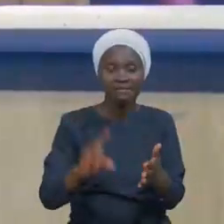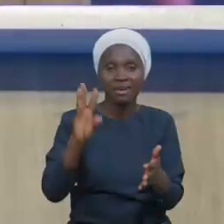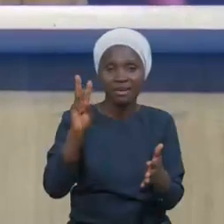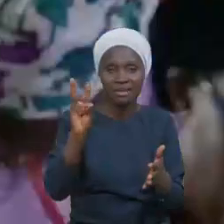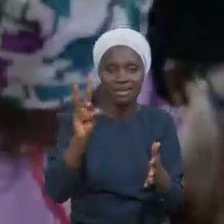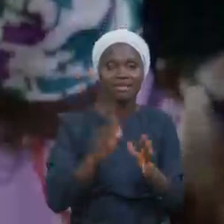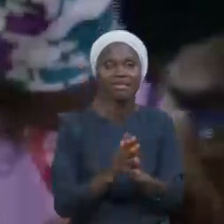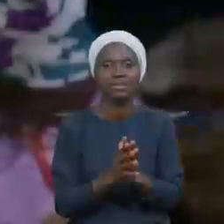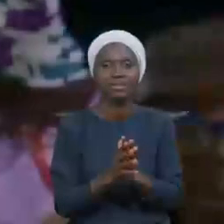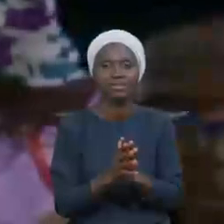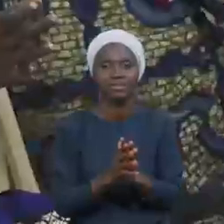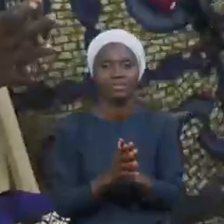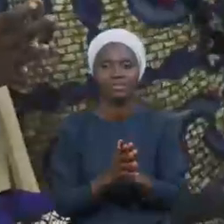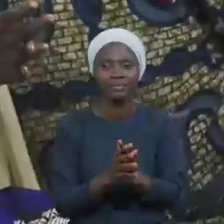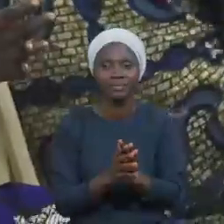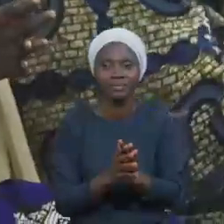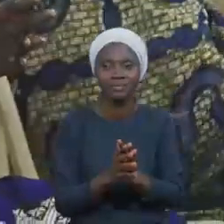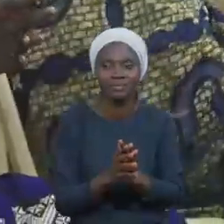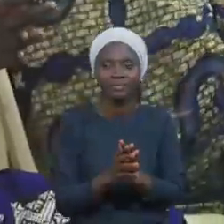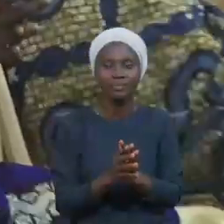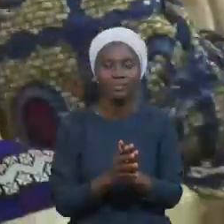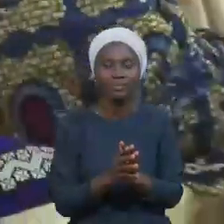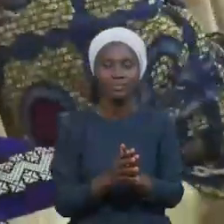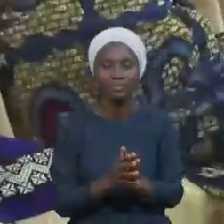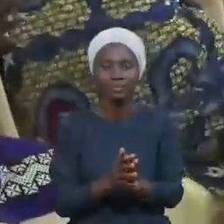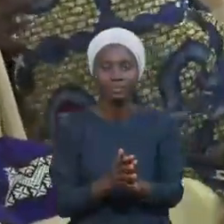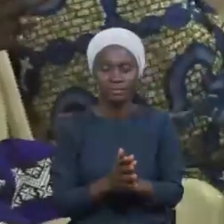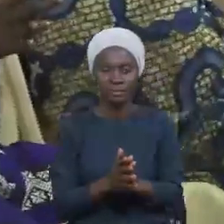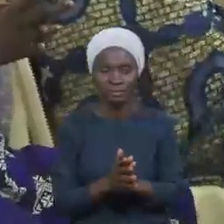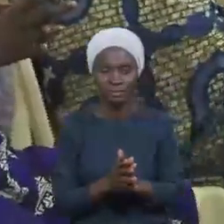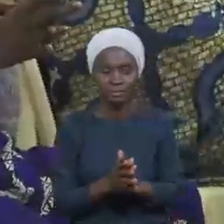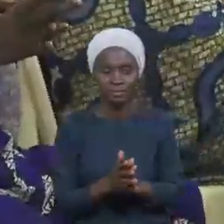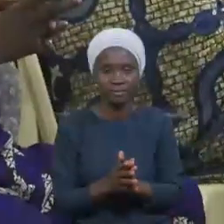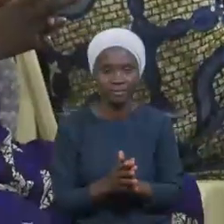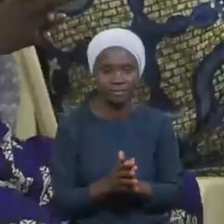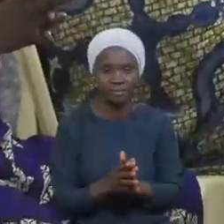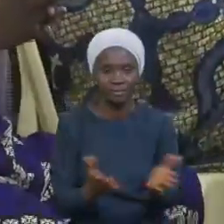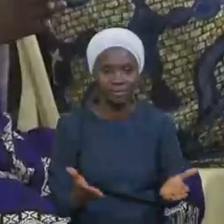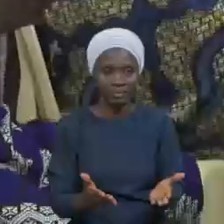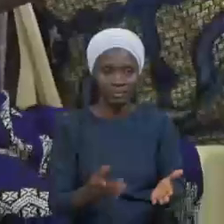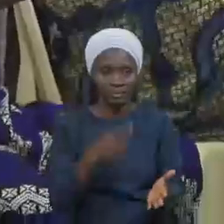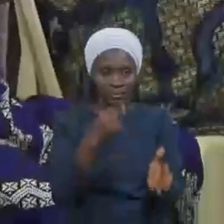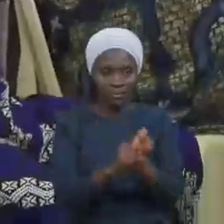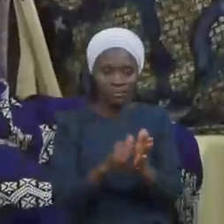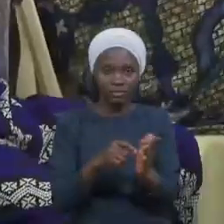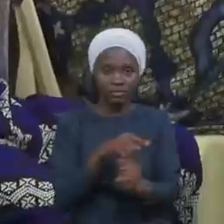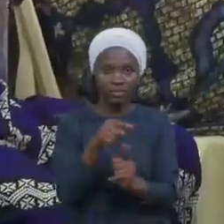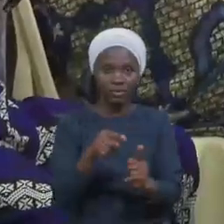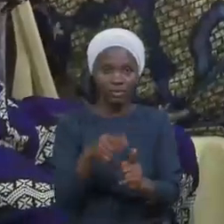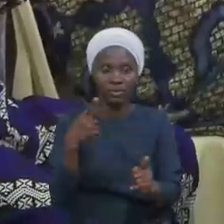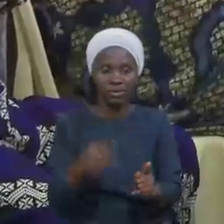chapter 8, reading from verse 16, here it says, when